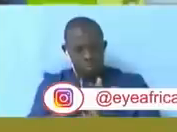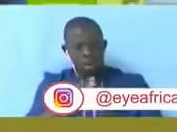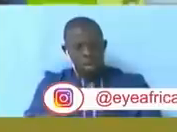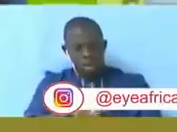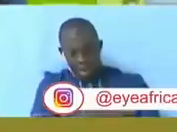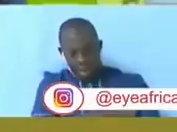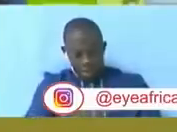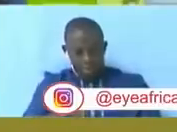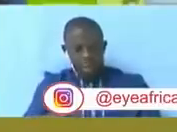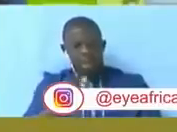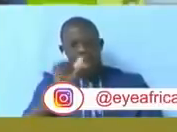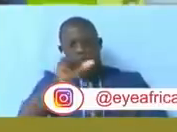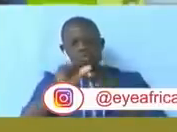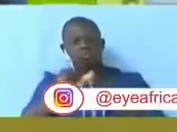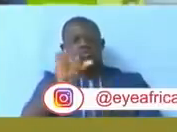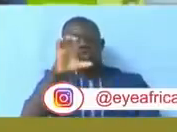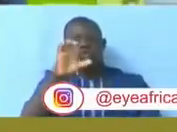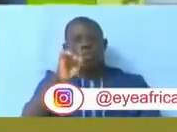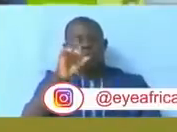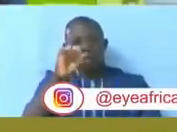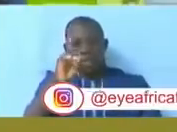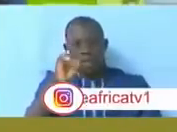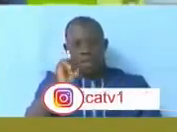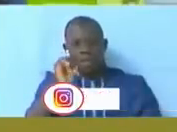fanan falin o keta jele